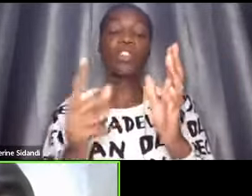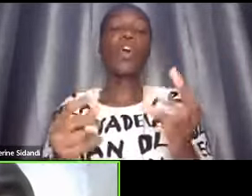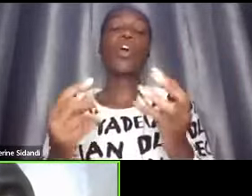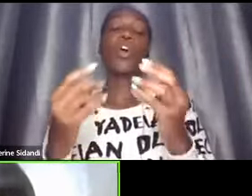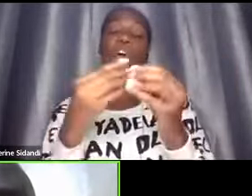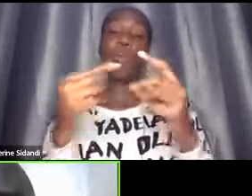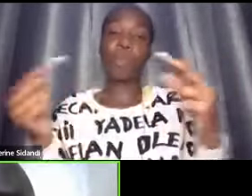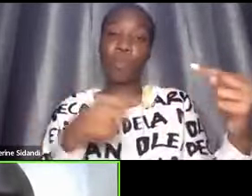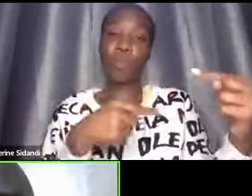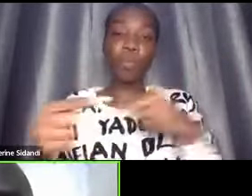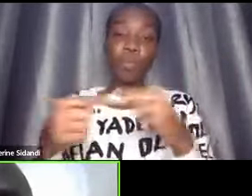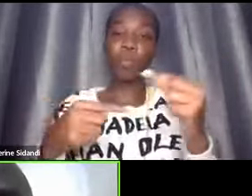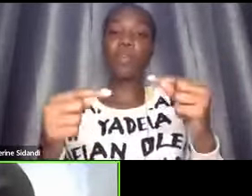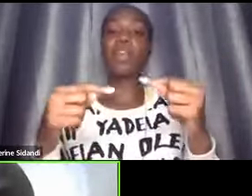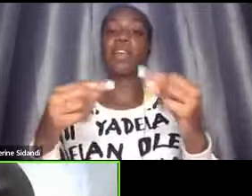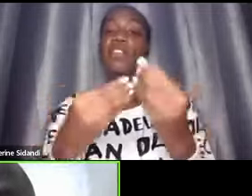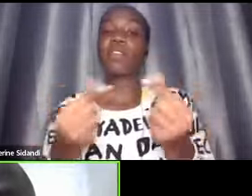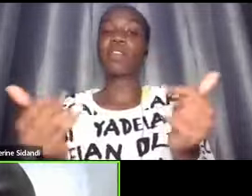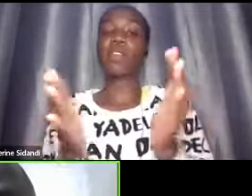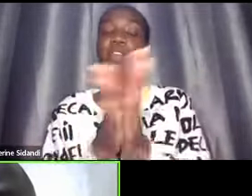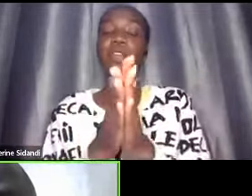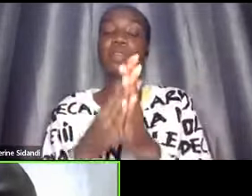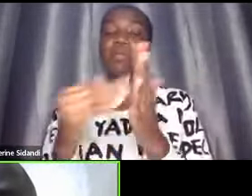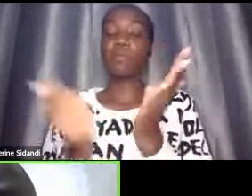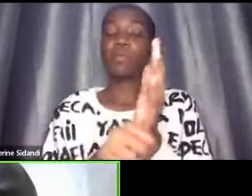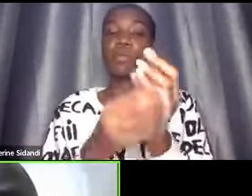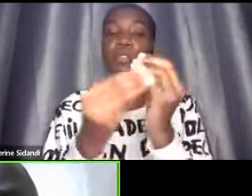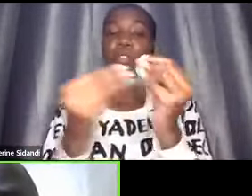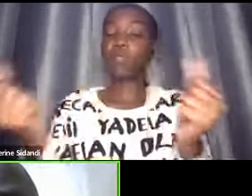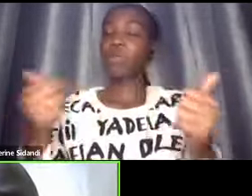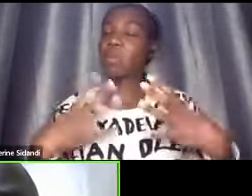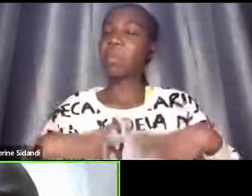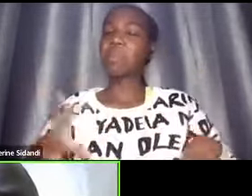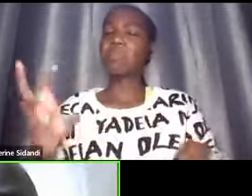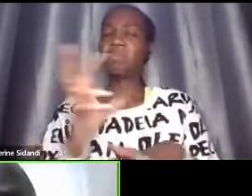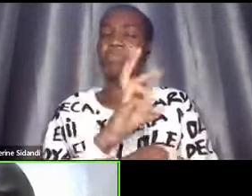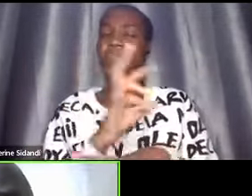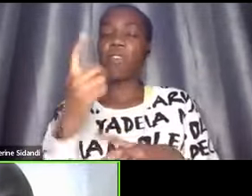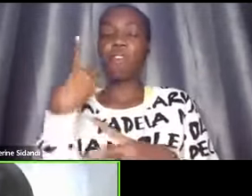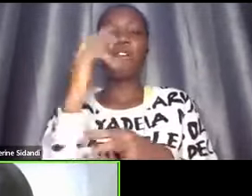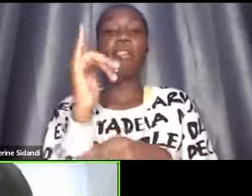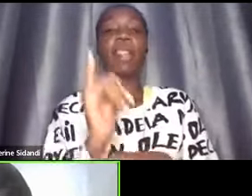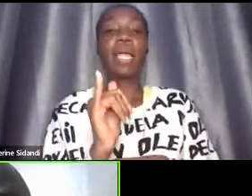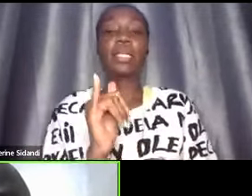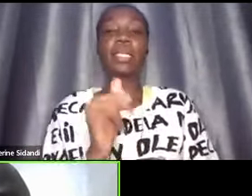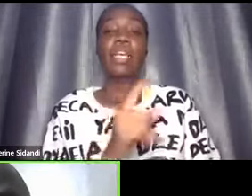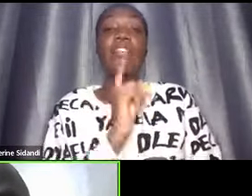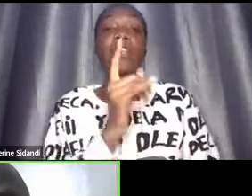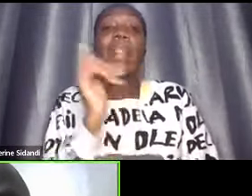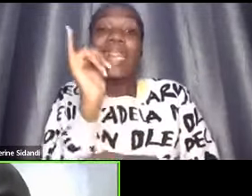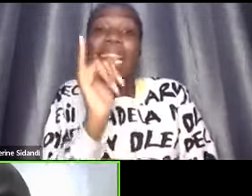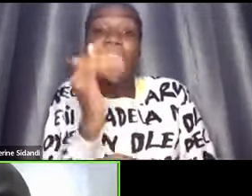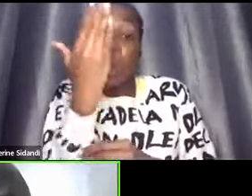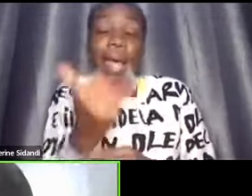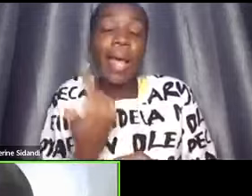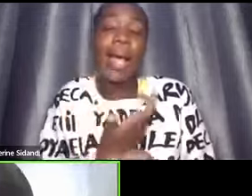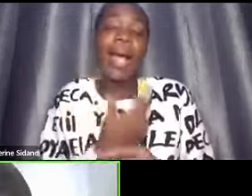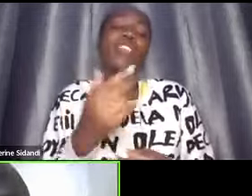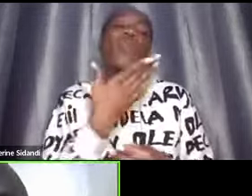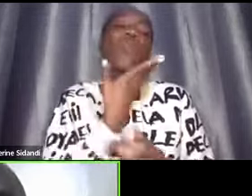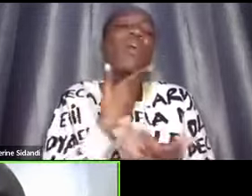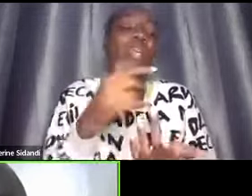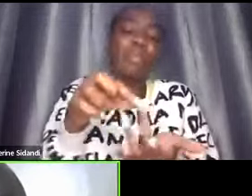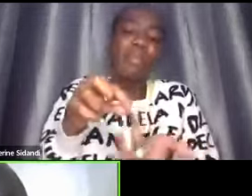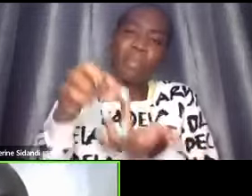is illogical if that's what people are looking for. Totally illogical. And that's why you require special training in order to